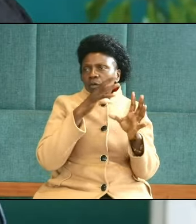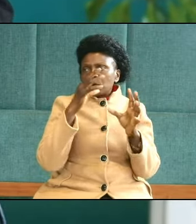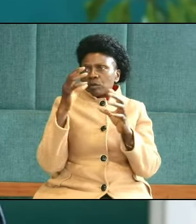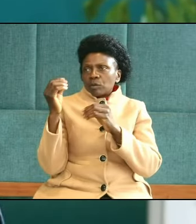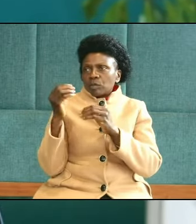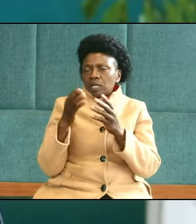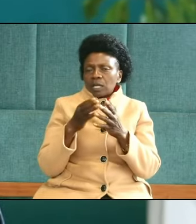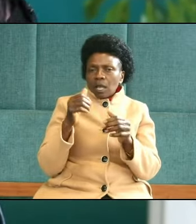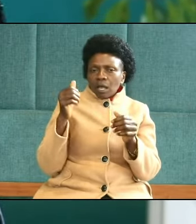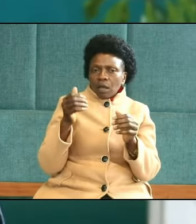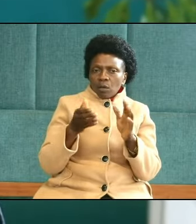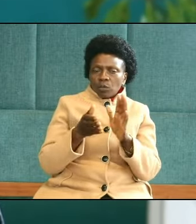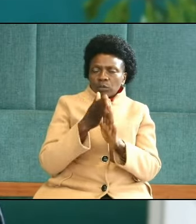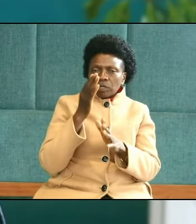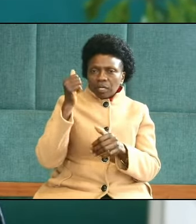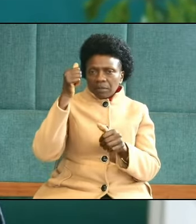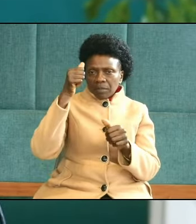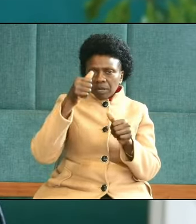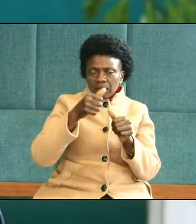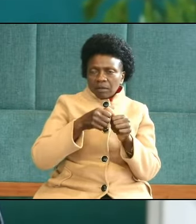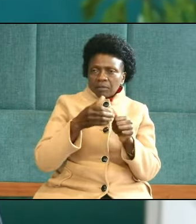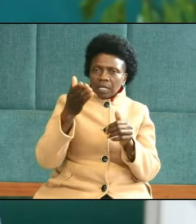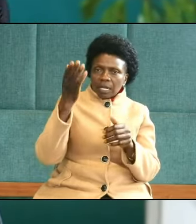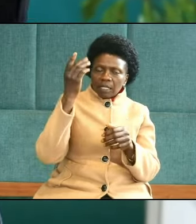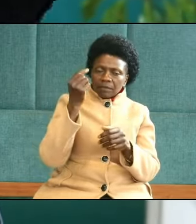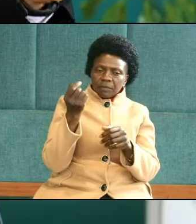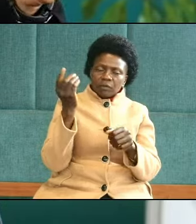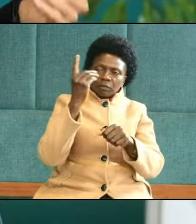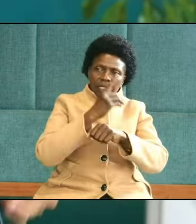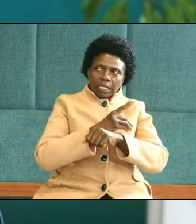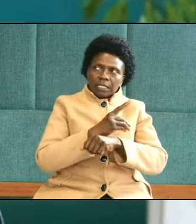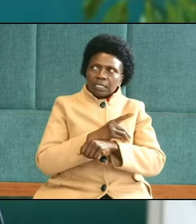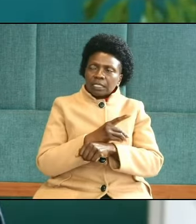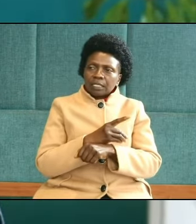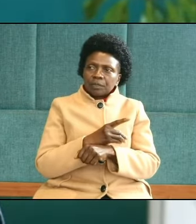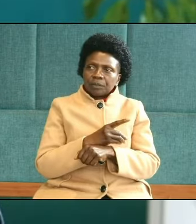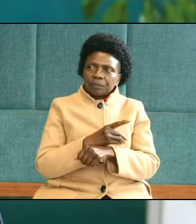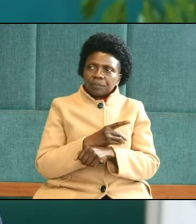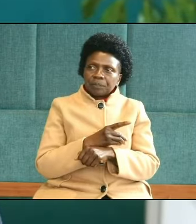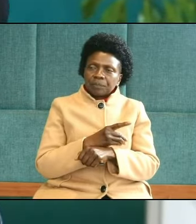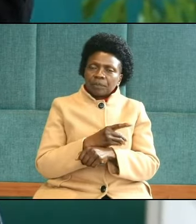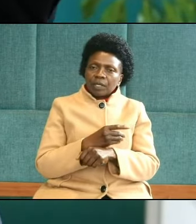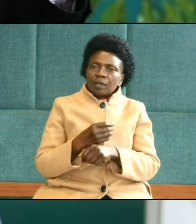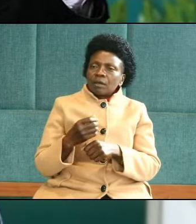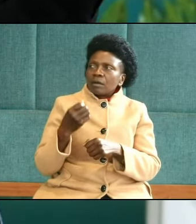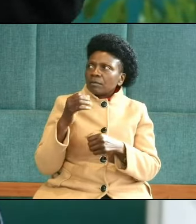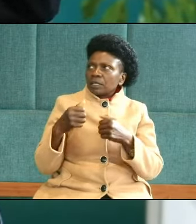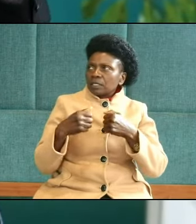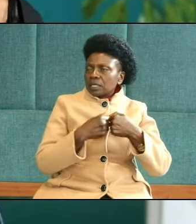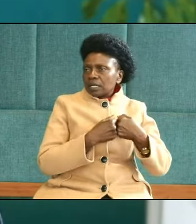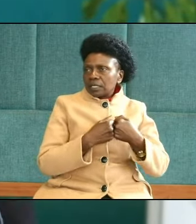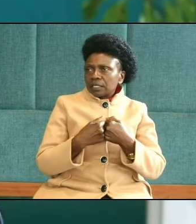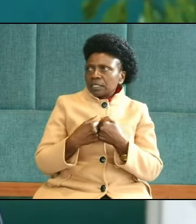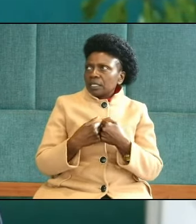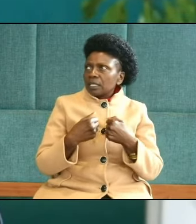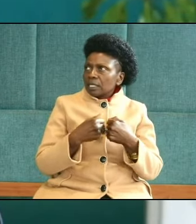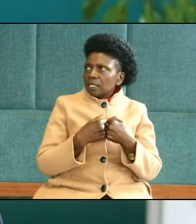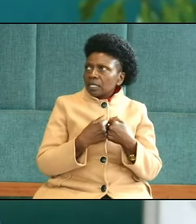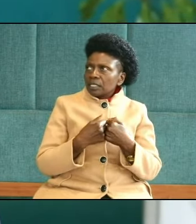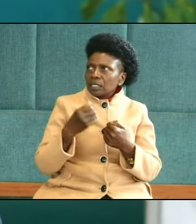quick reminder. Over the last few days, we've been putting before you this challenge. The challenge is essentially know